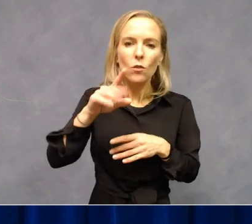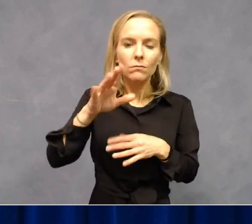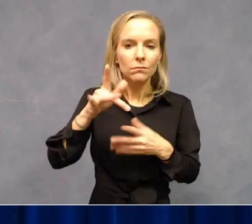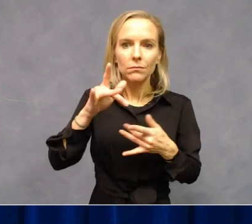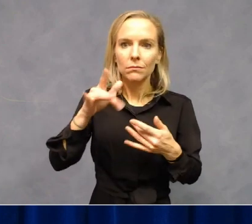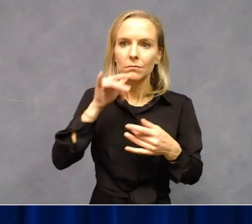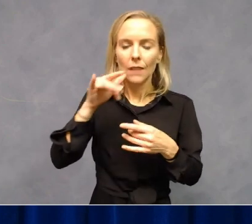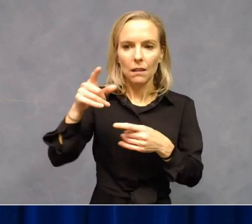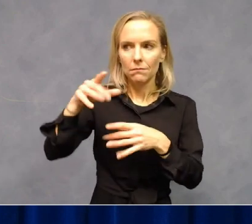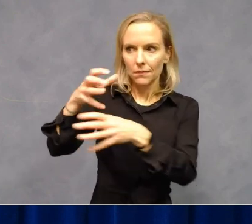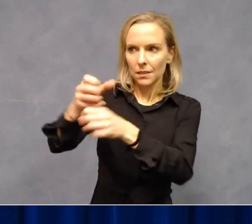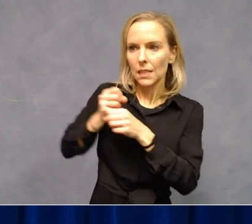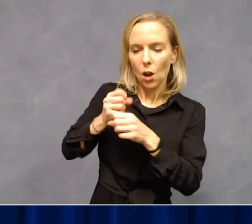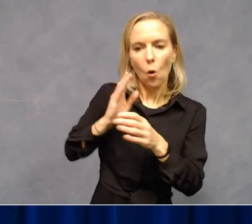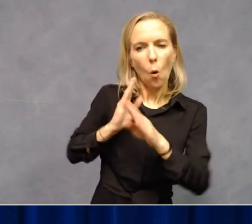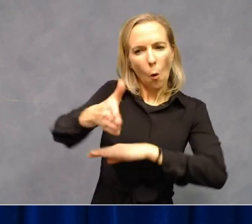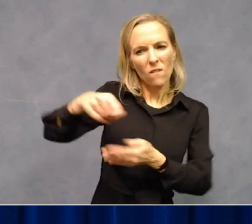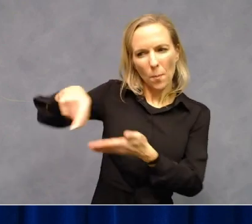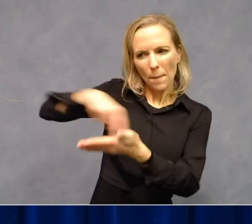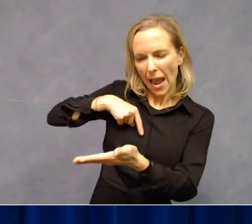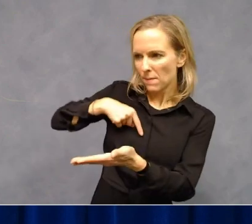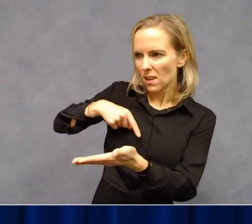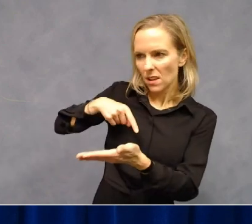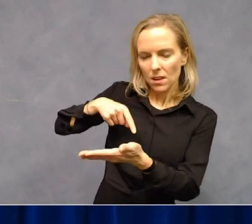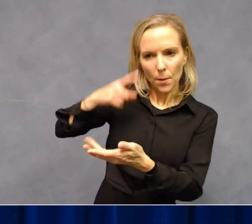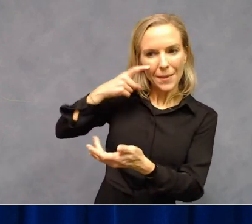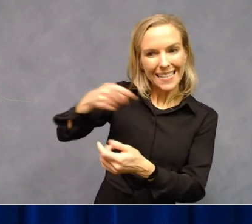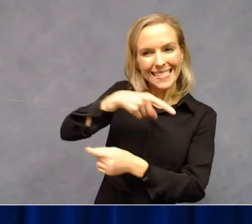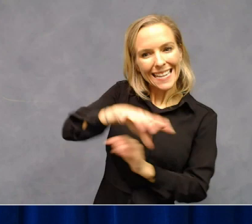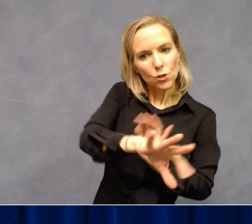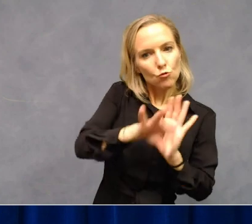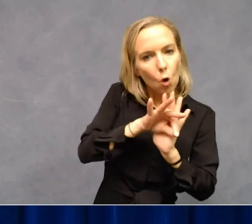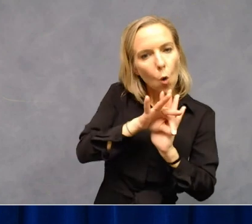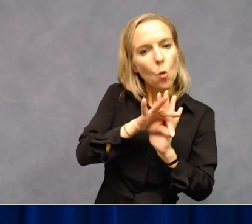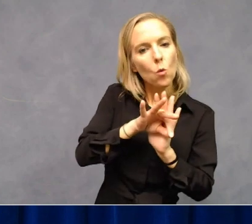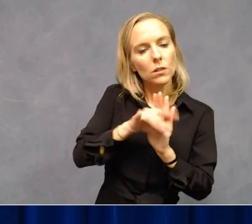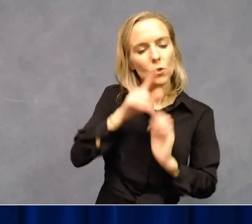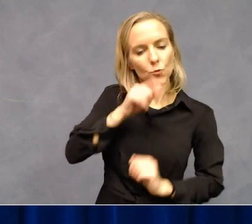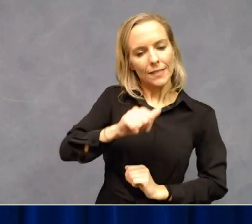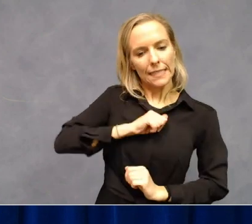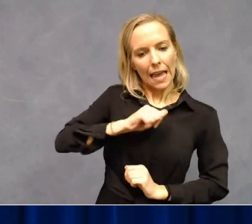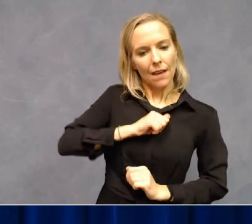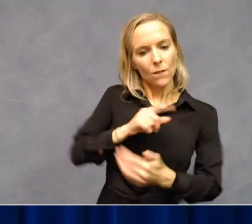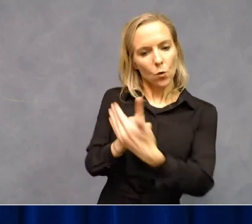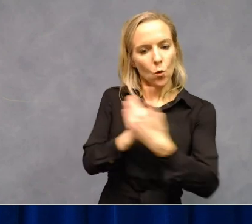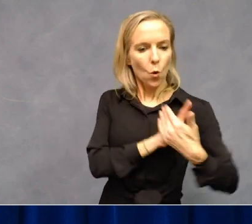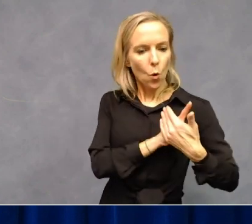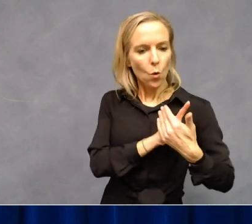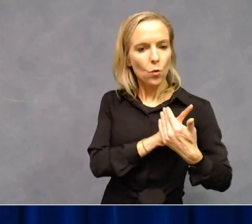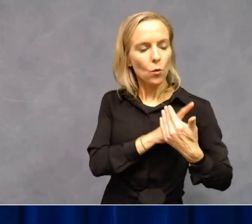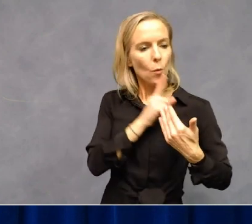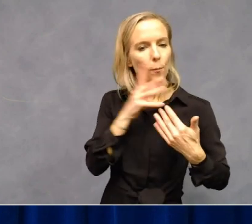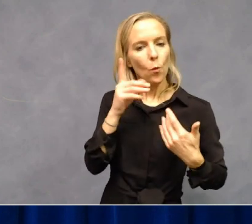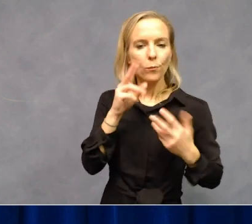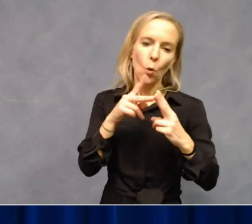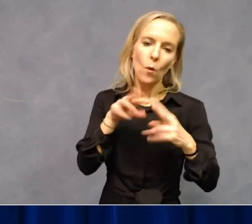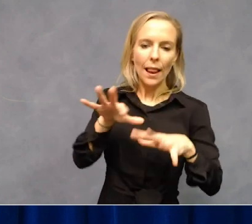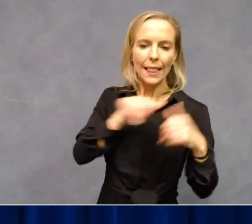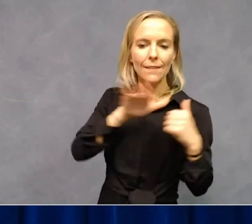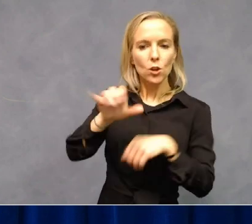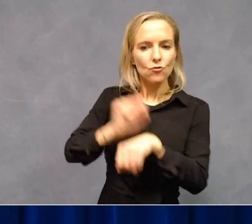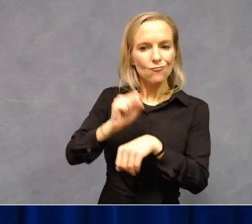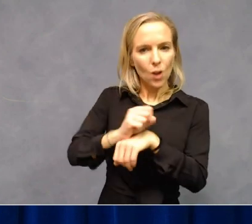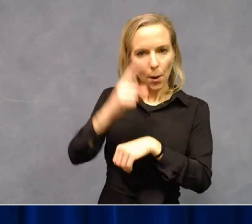claimants have gotten because they chose to either self-quarantine or leave their job because they believed that it was an